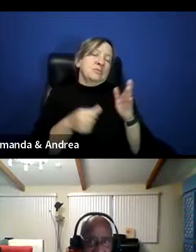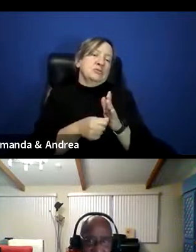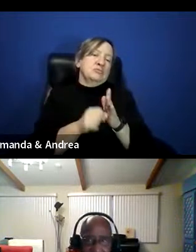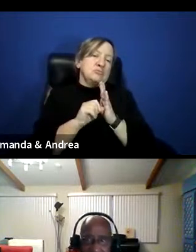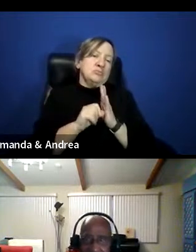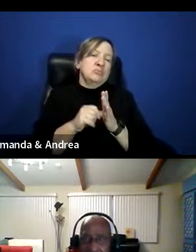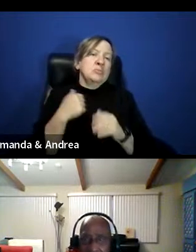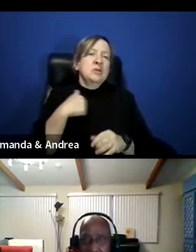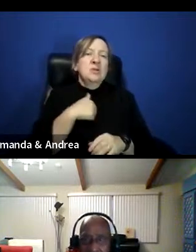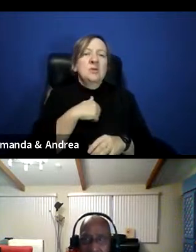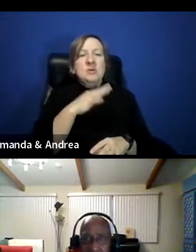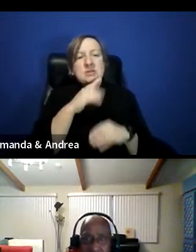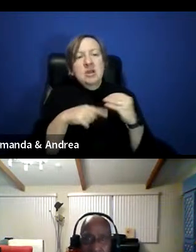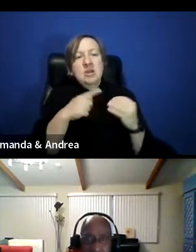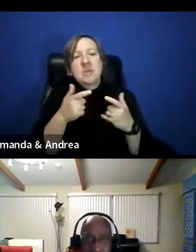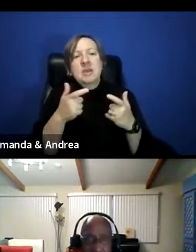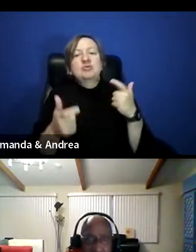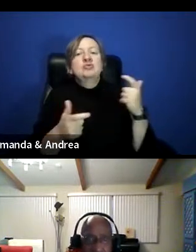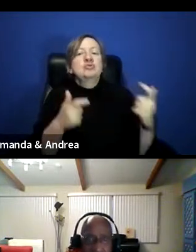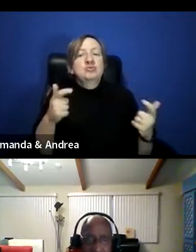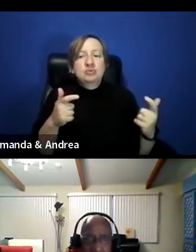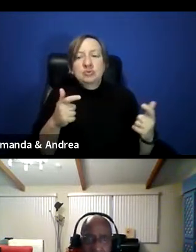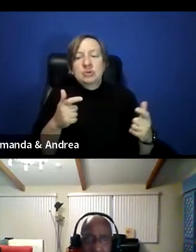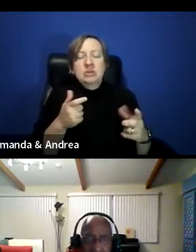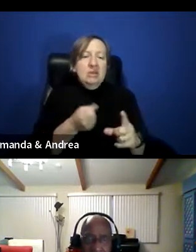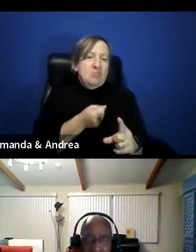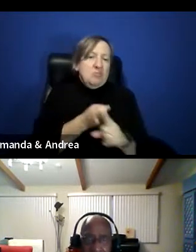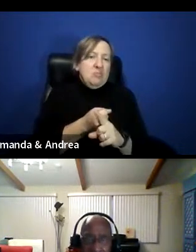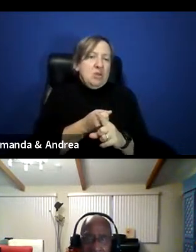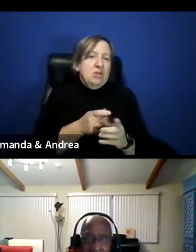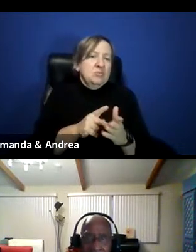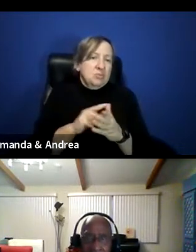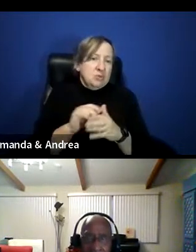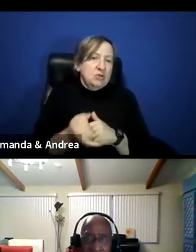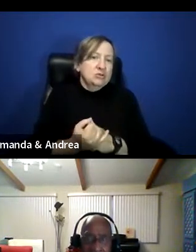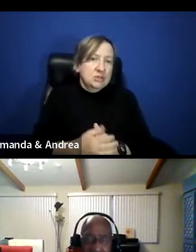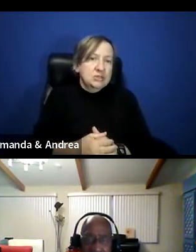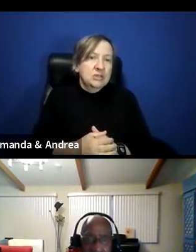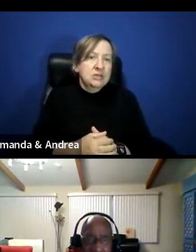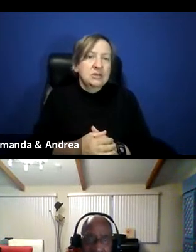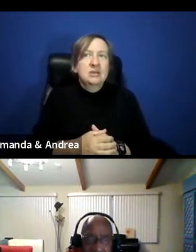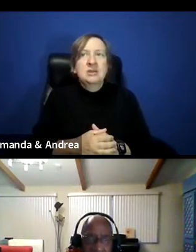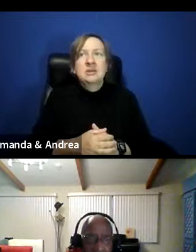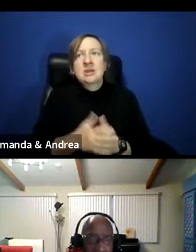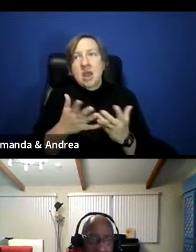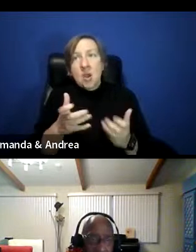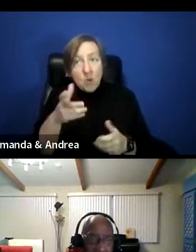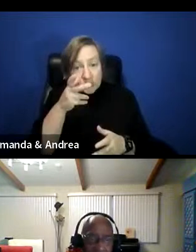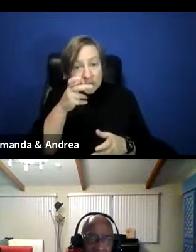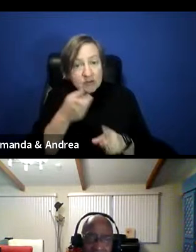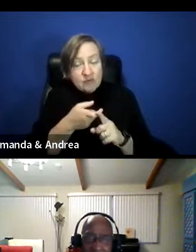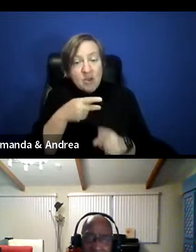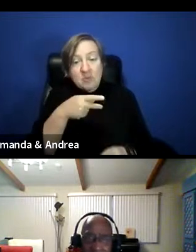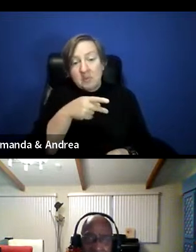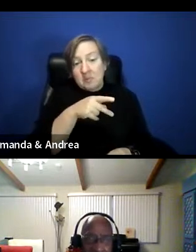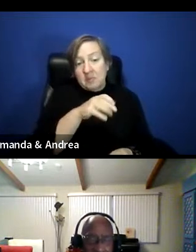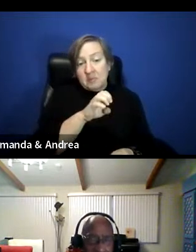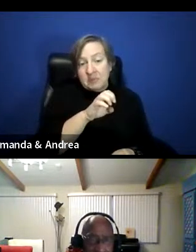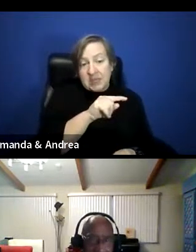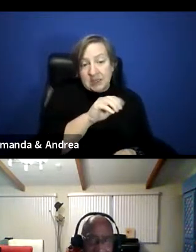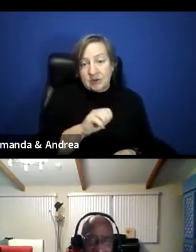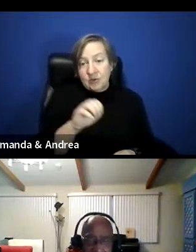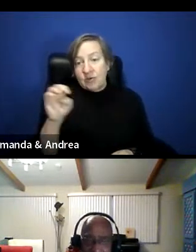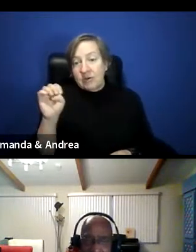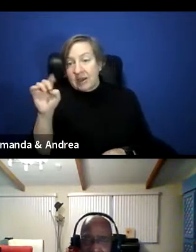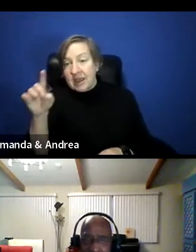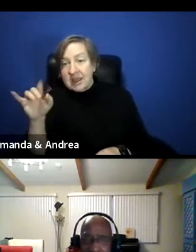these enormously impactful projects. I'd love to hear from Pete or Ed on this as well,